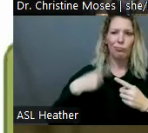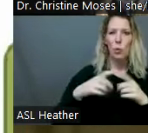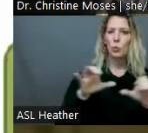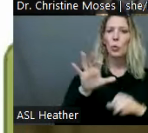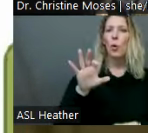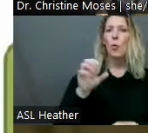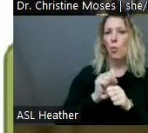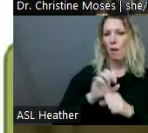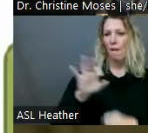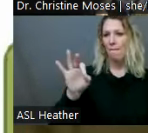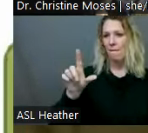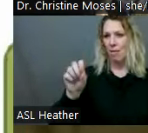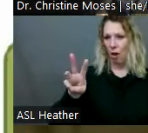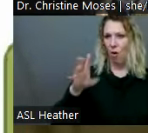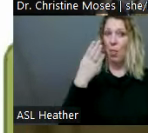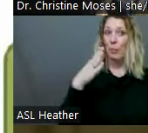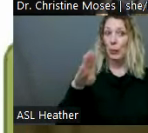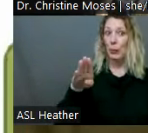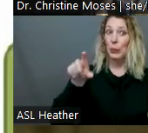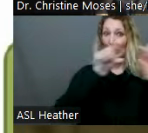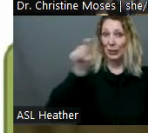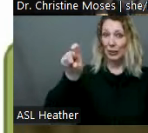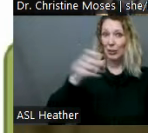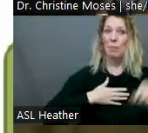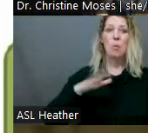co-chair, the blue section.